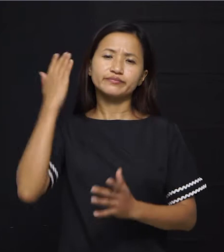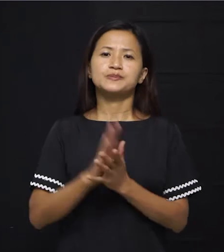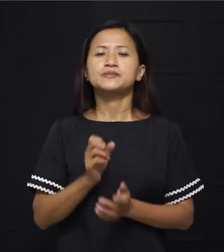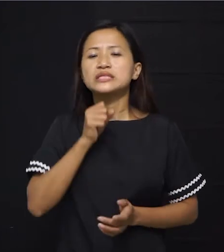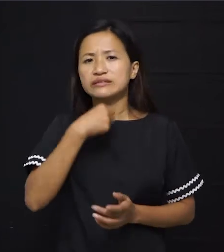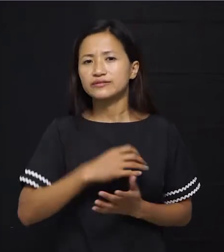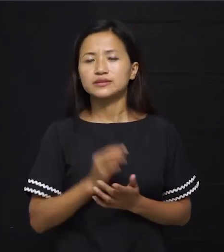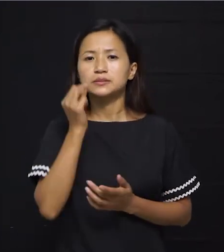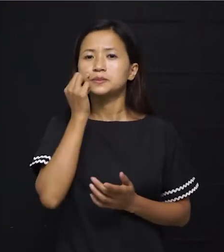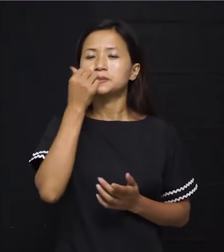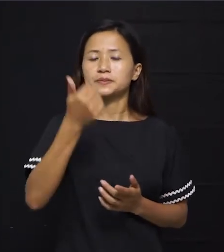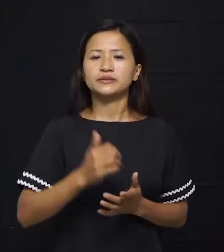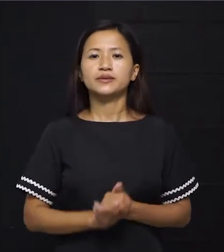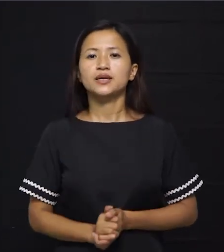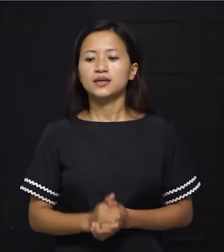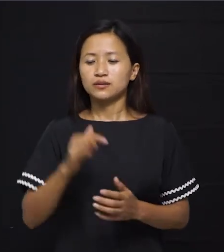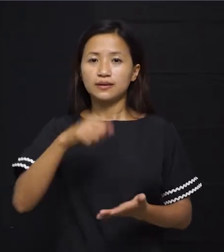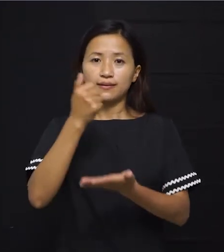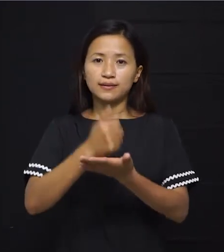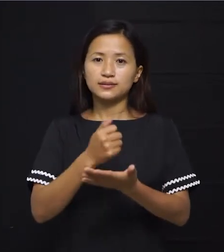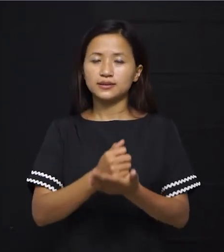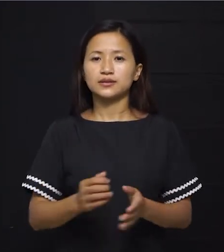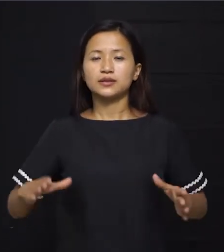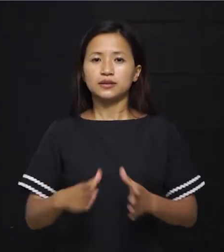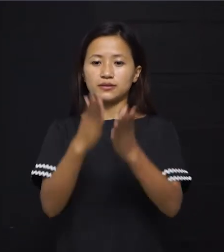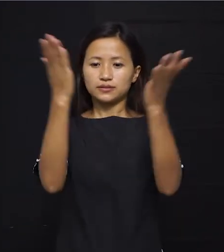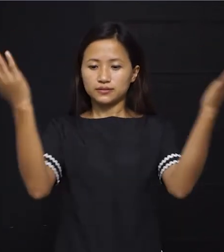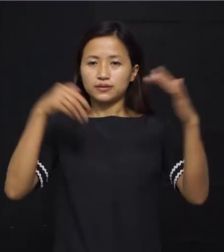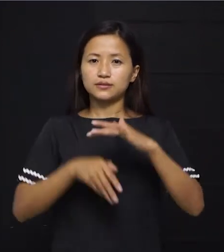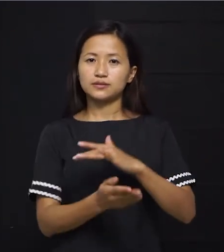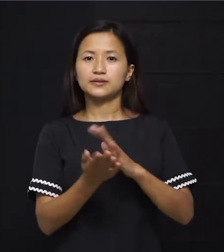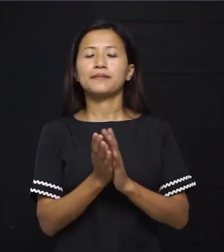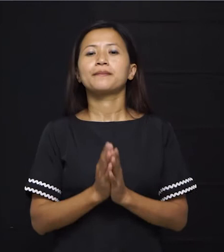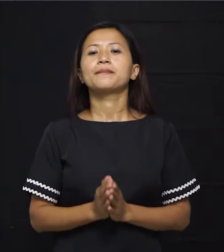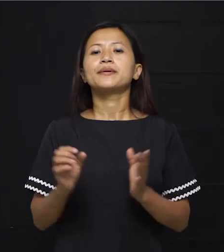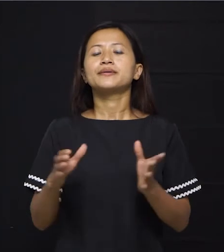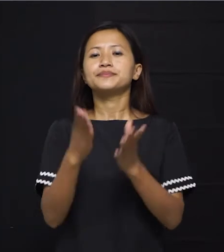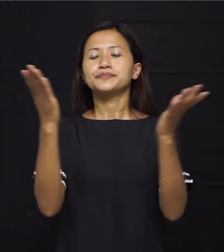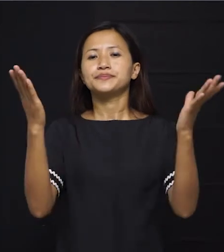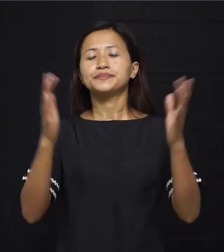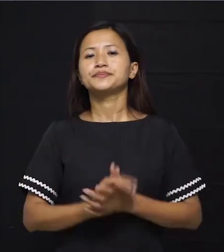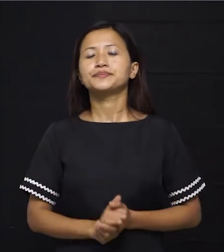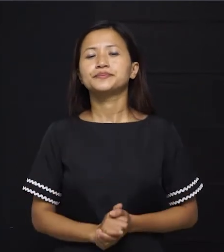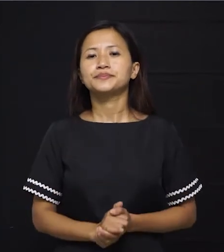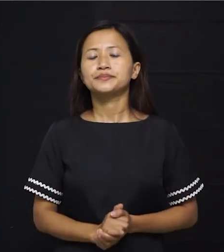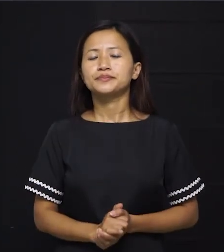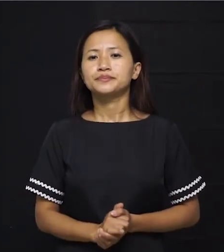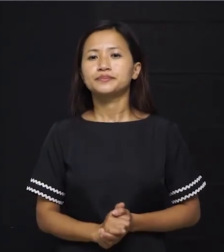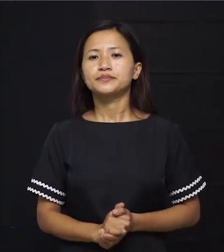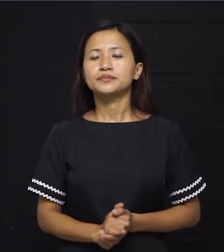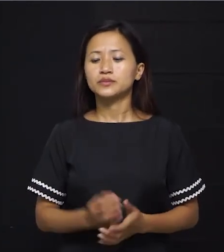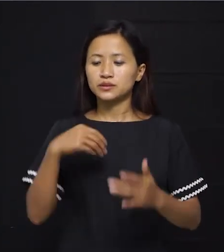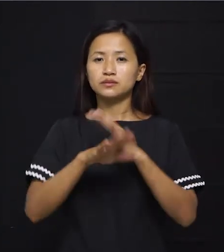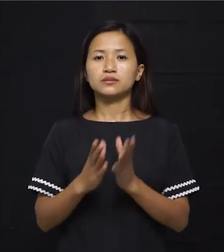very natural to have the panchayat under the banyan tree, okay? So when they held the